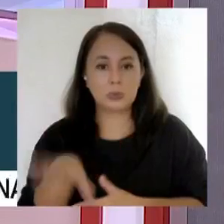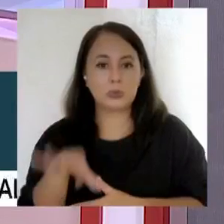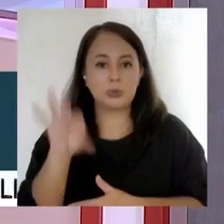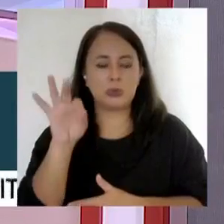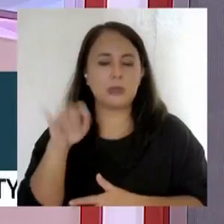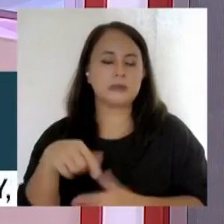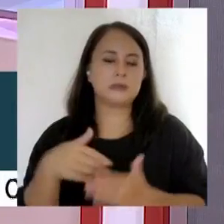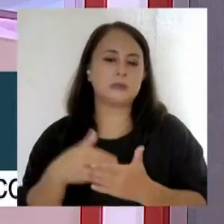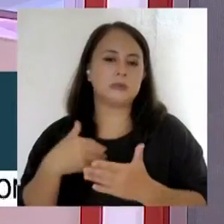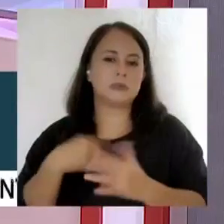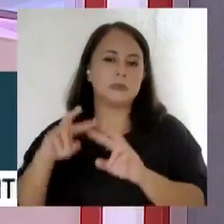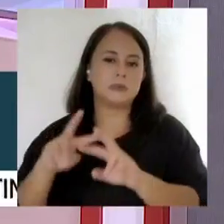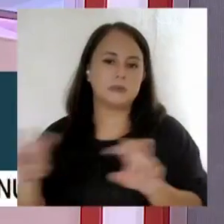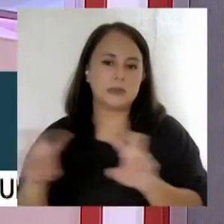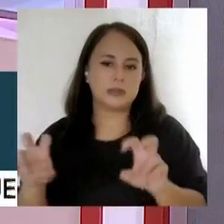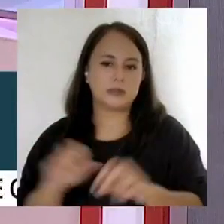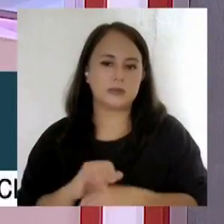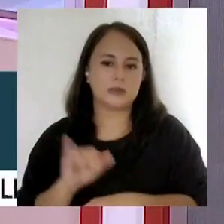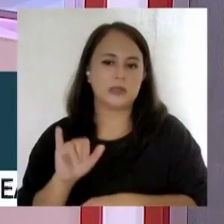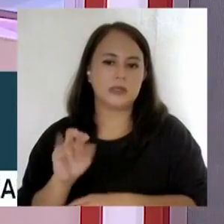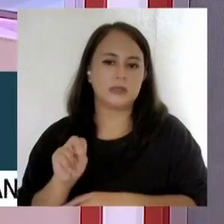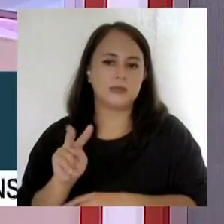preliminary investigation?